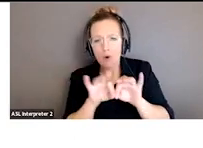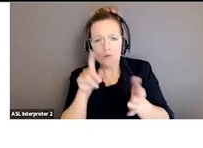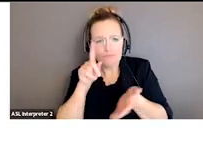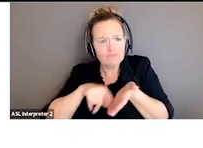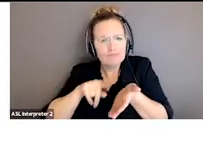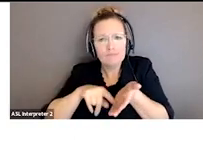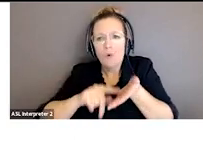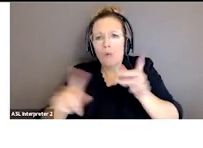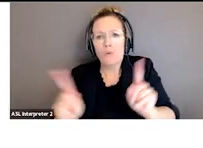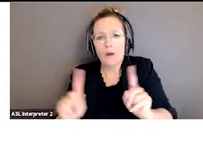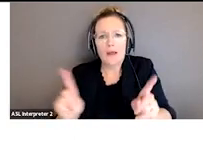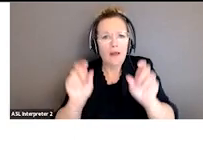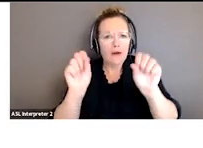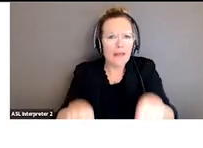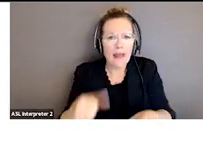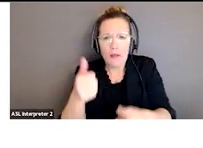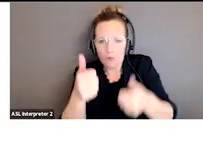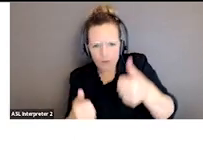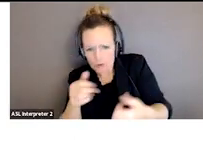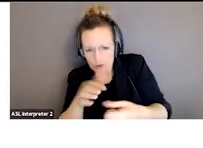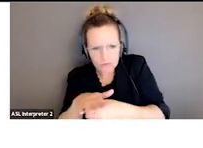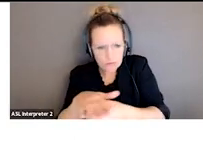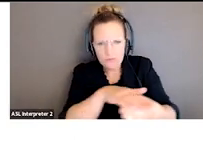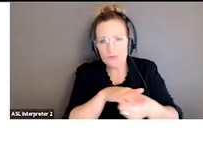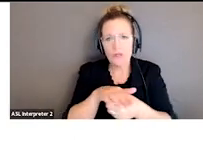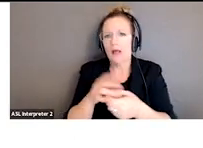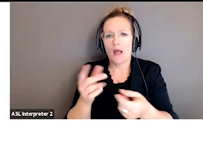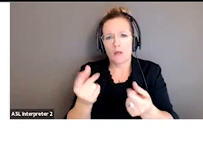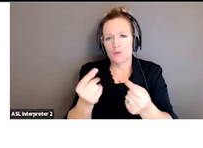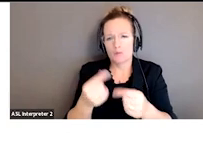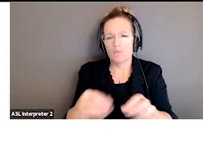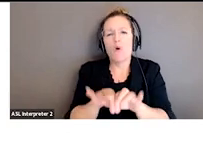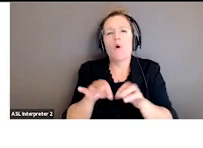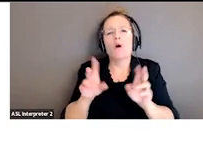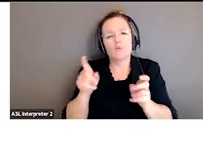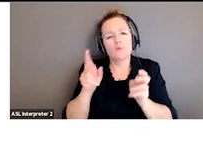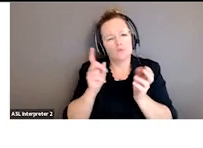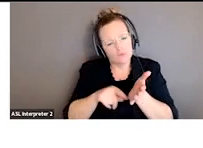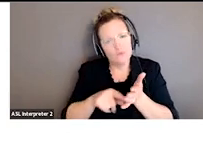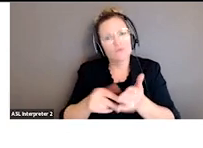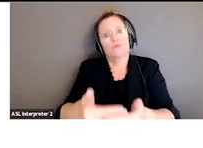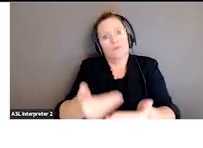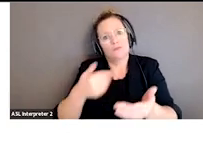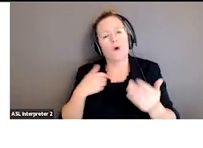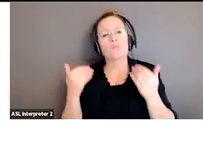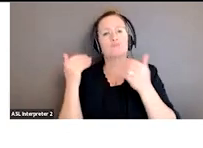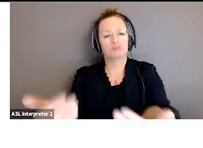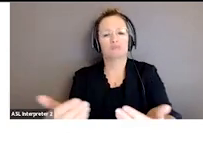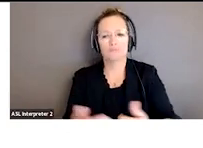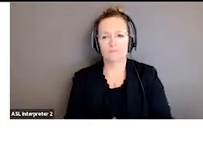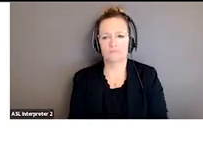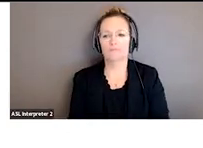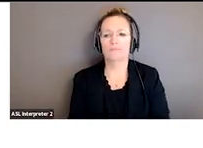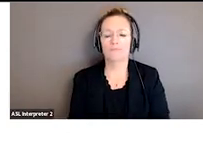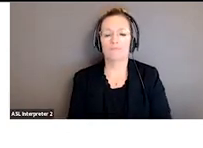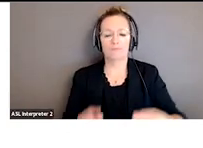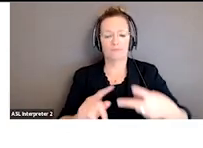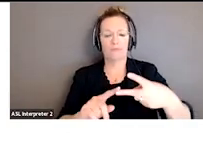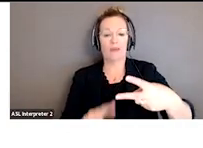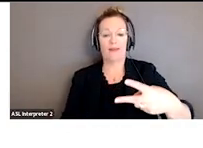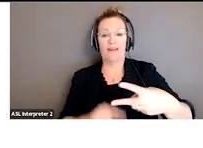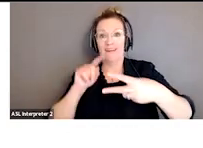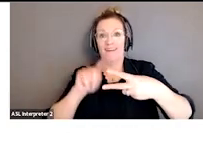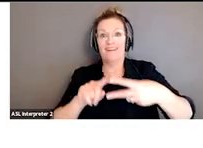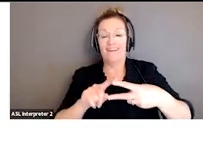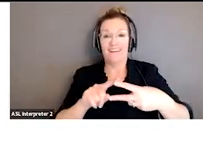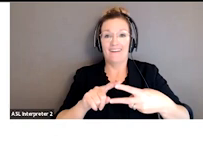will be able to do. Very, very important. With respect to patenting AI